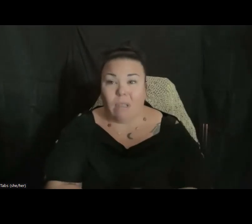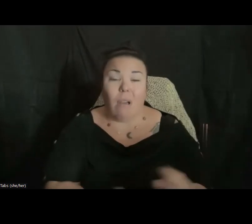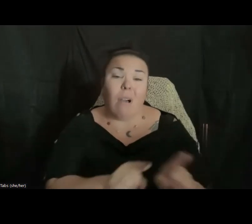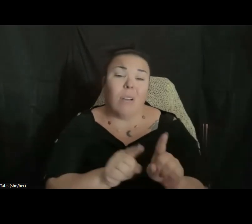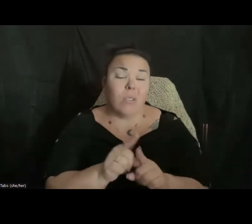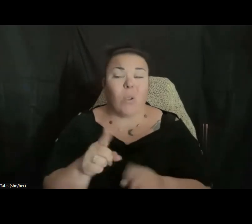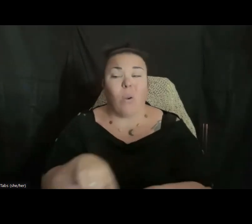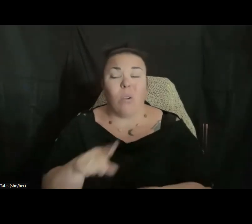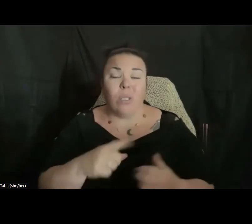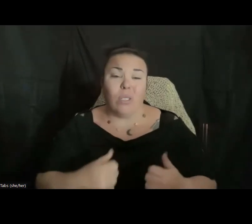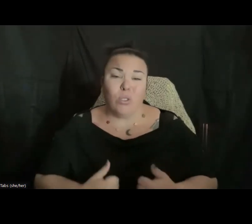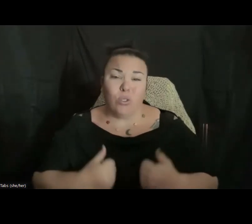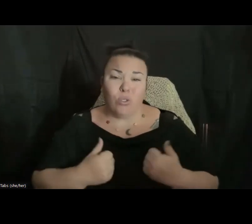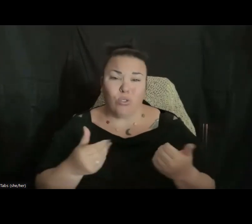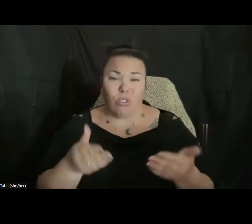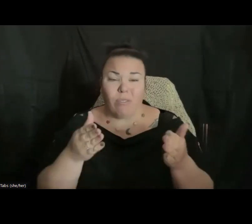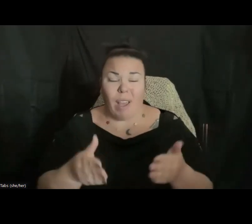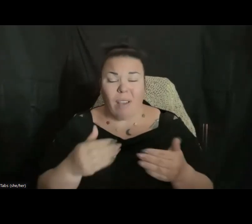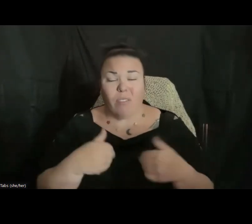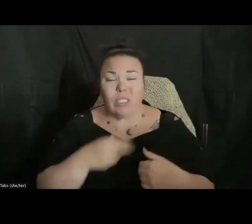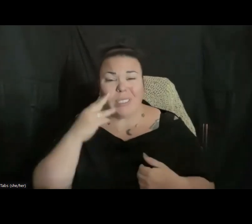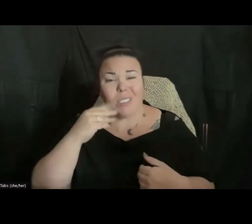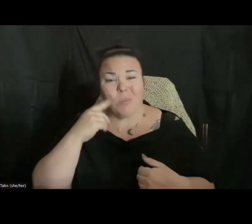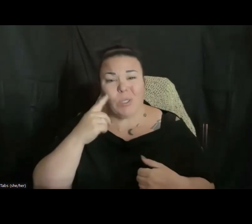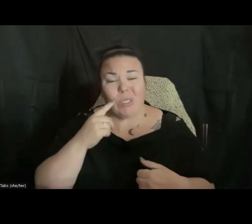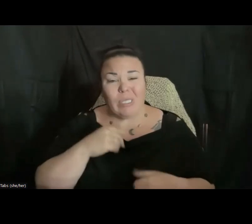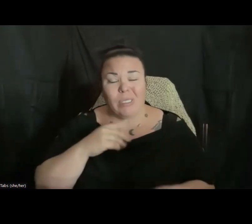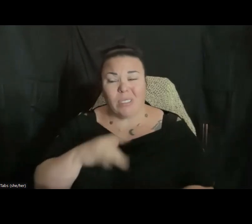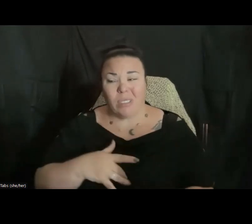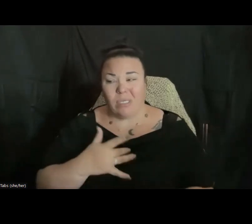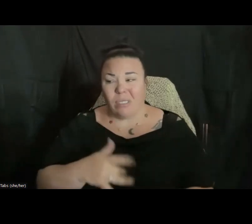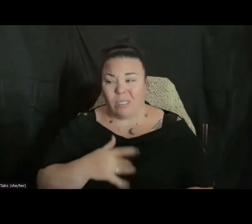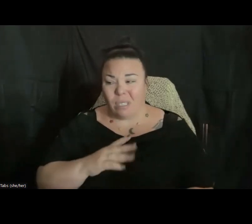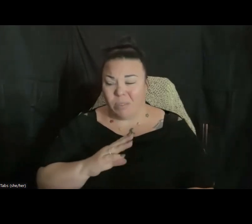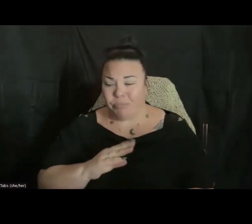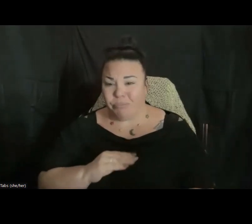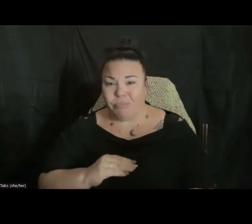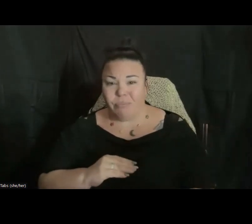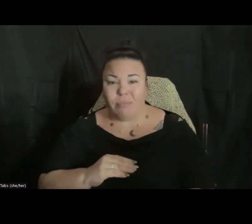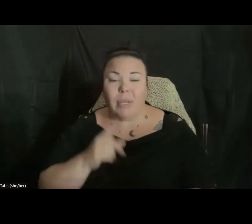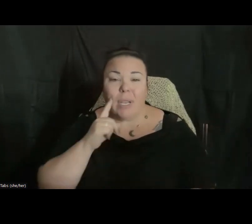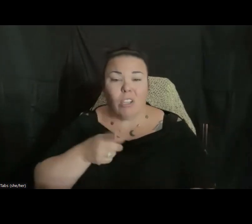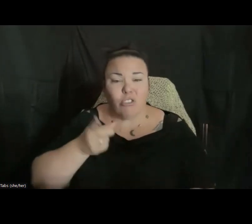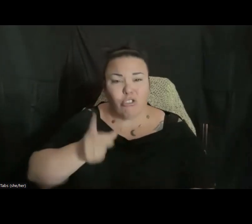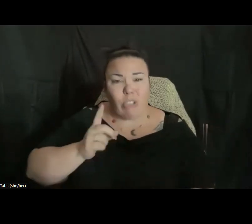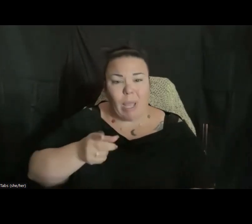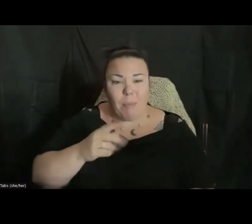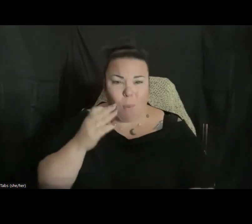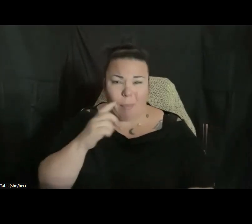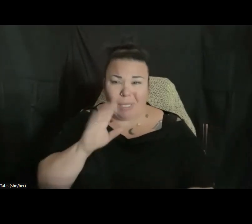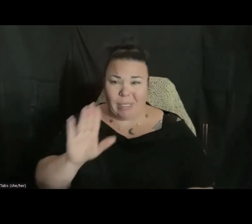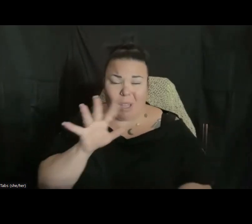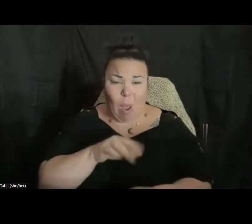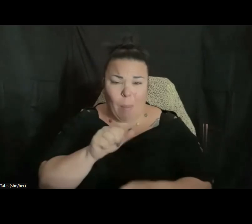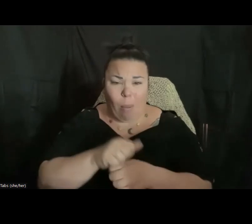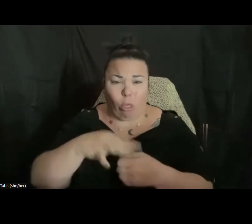survivors experience from having put off their appointments for so long. And there are also not an adequate